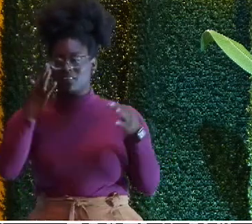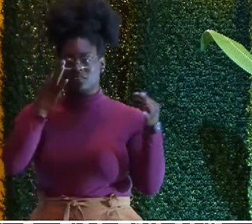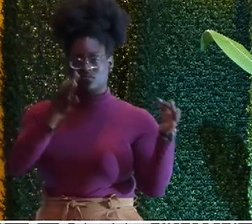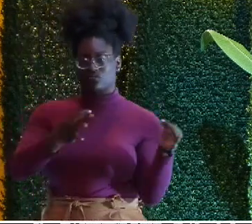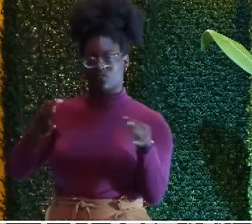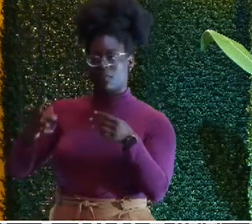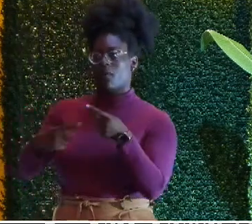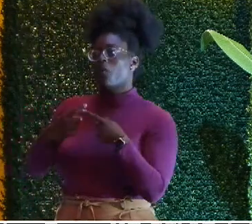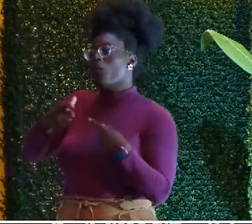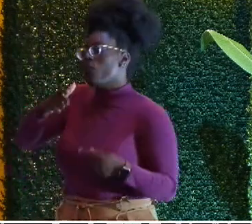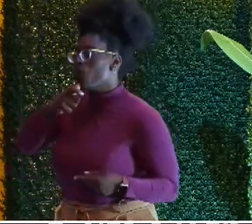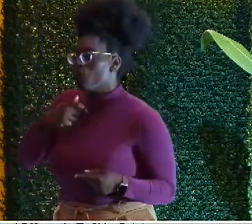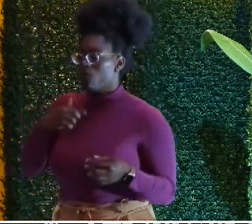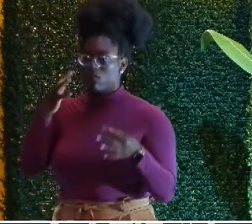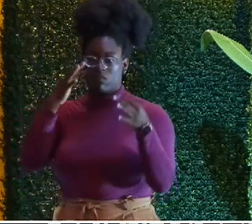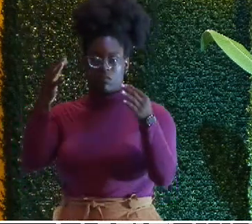what